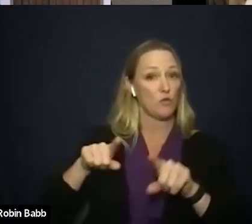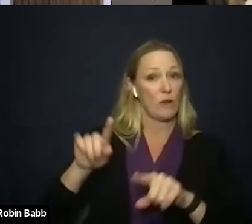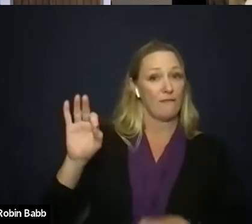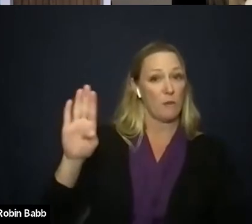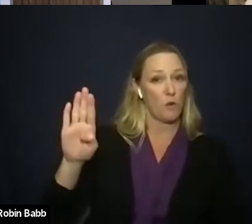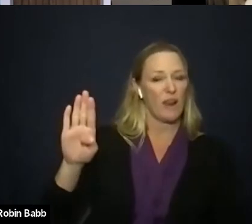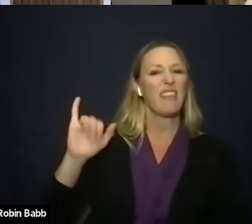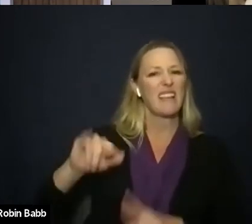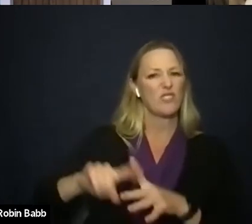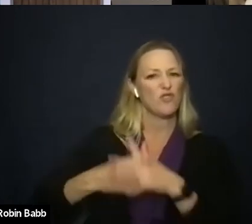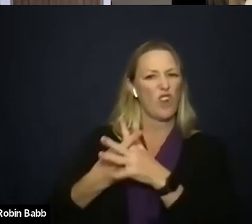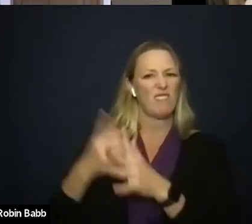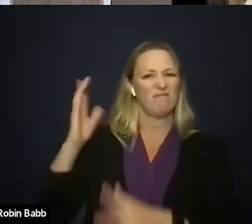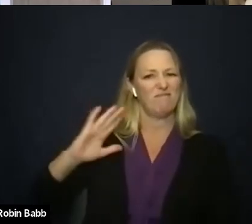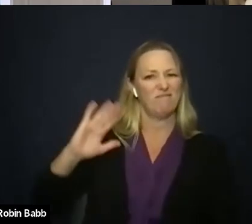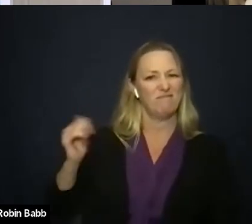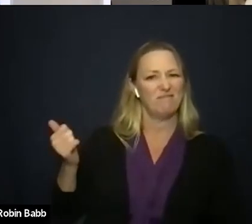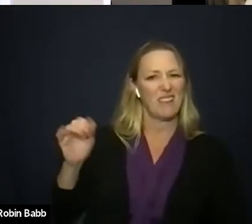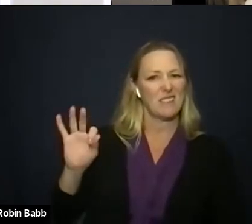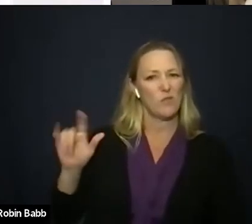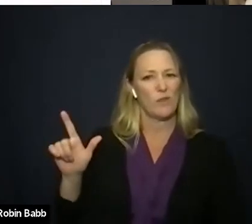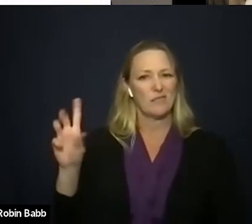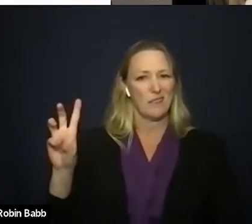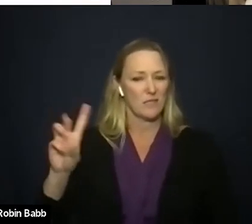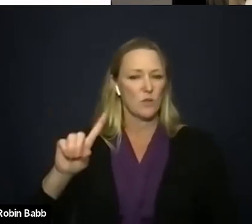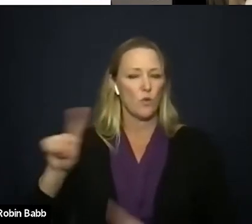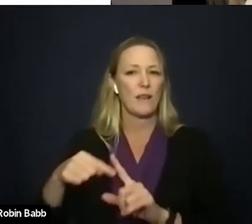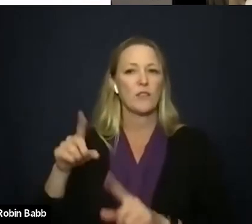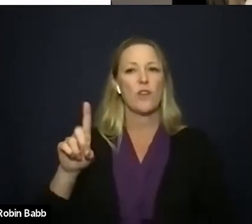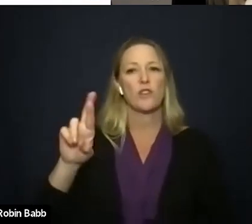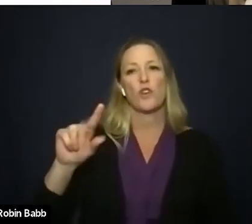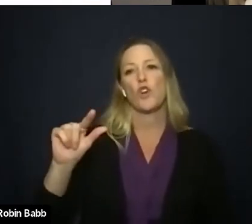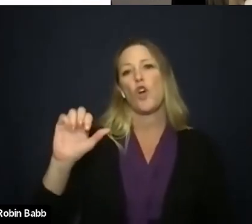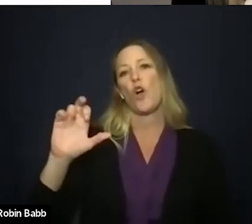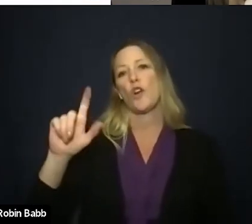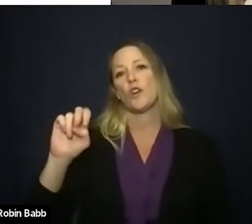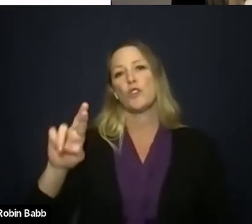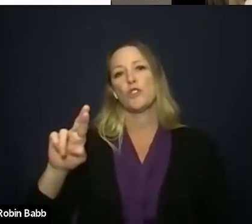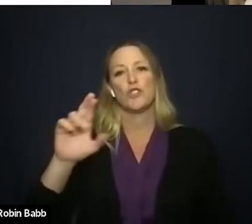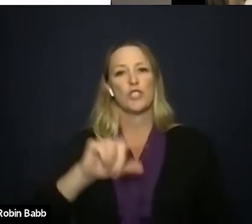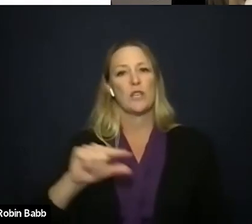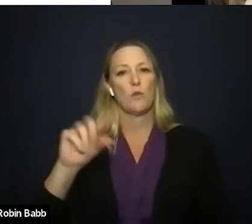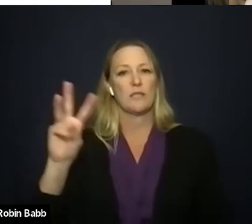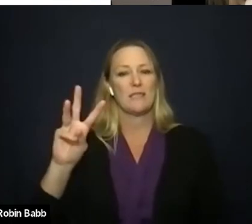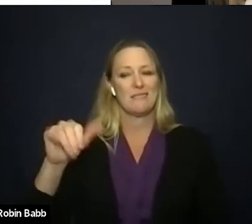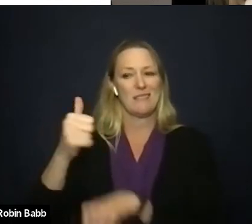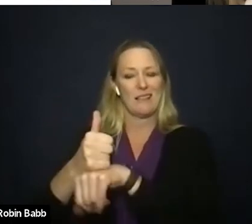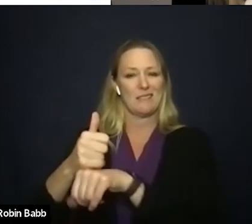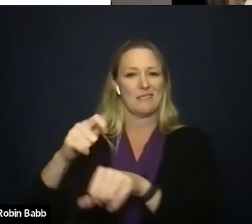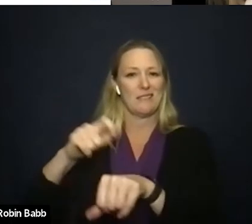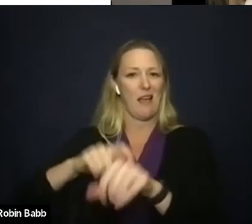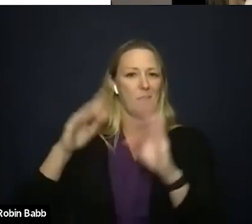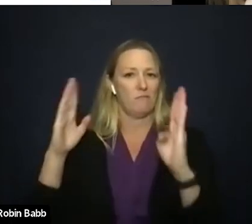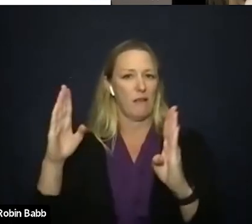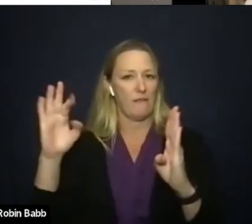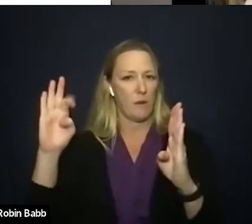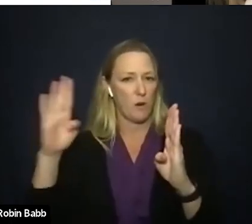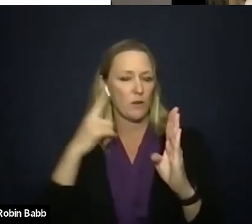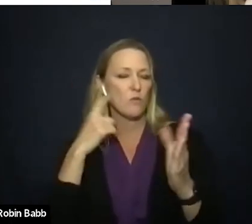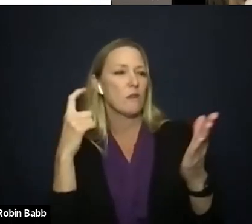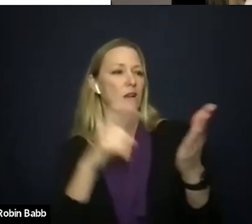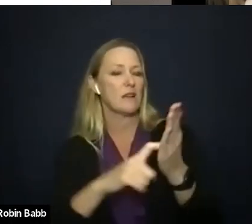originated in 1926 when dr carter g woodson set aside a special period in february to recognize the